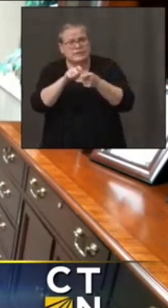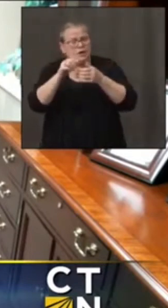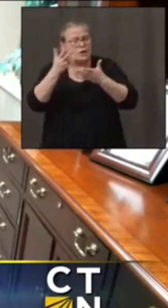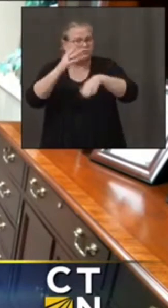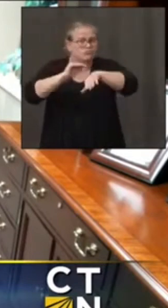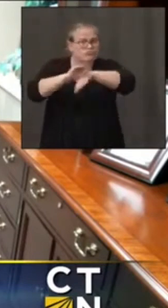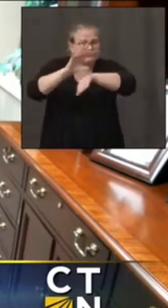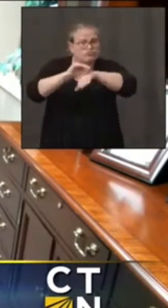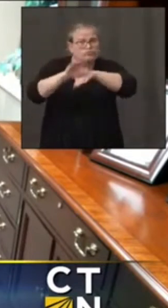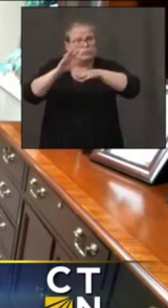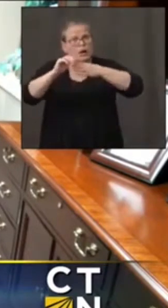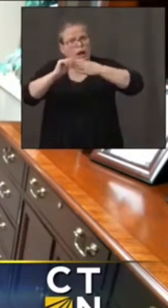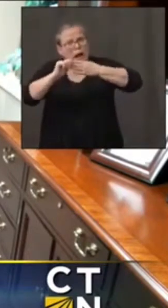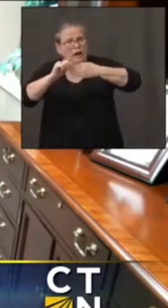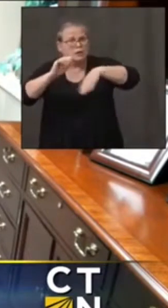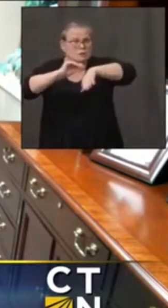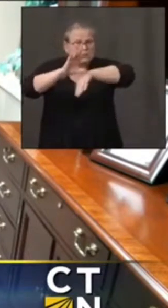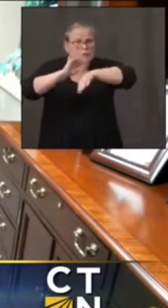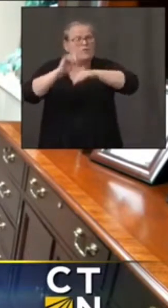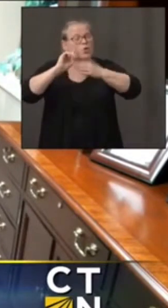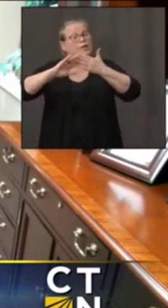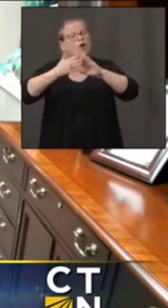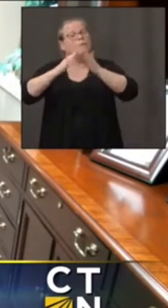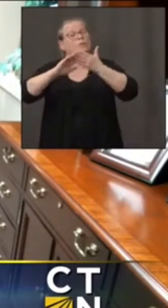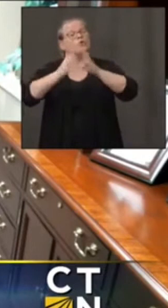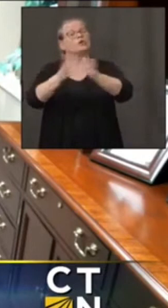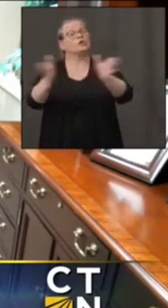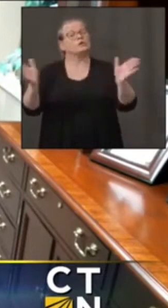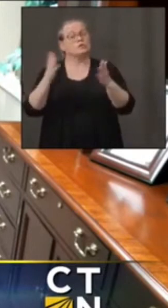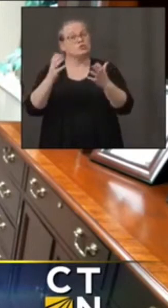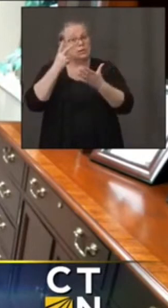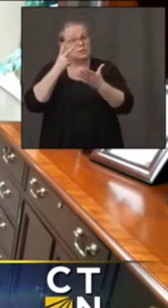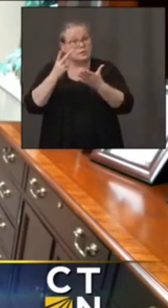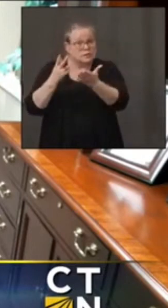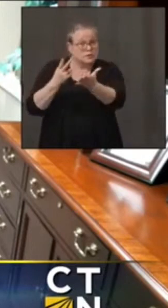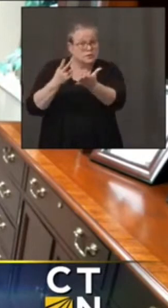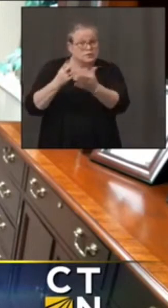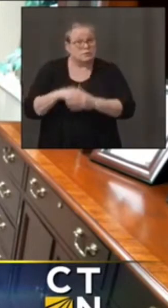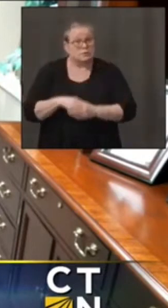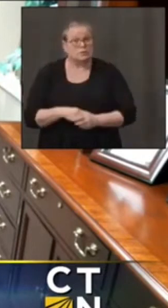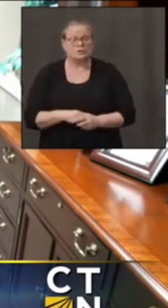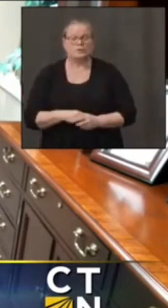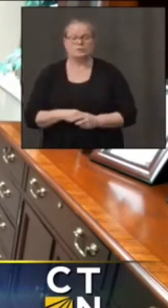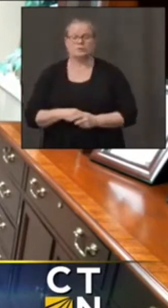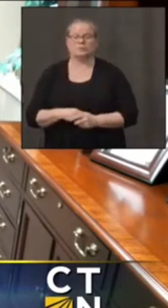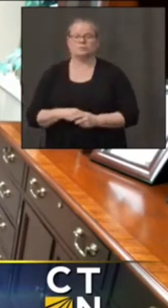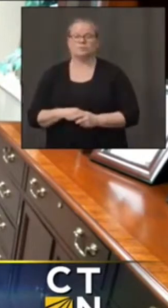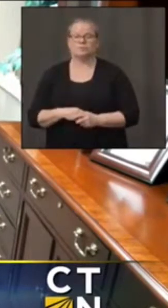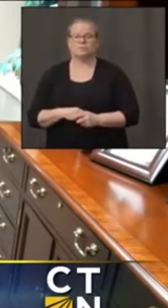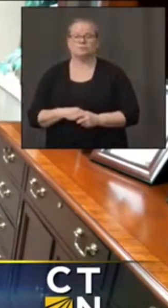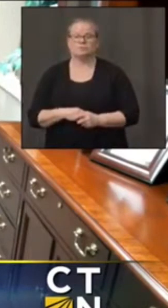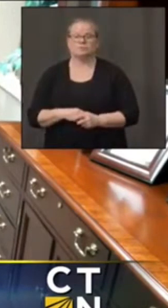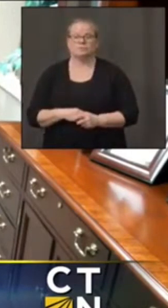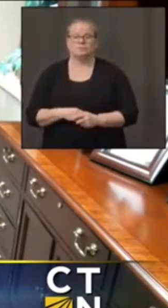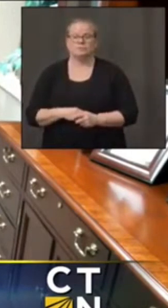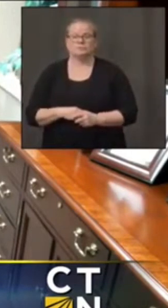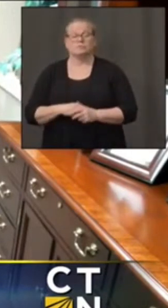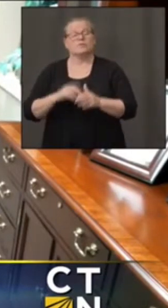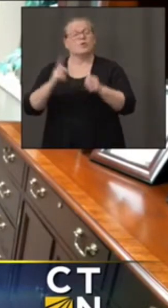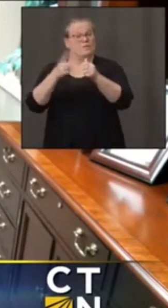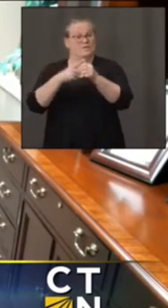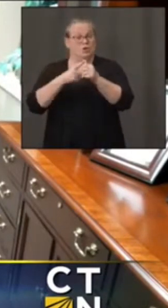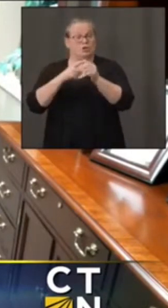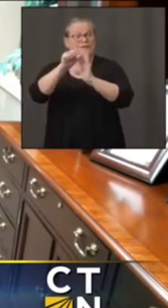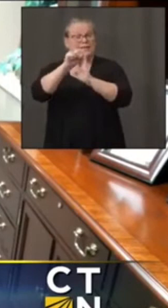the community as a whole that you'd like to see? Well, I would first commend the state